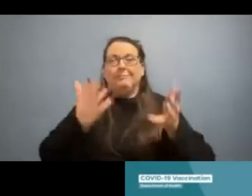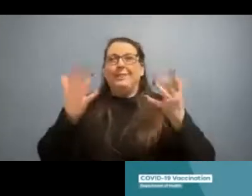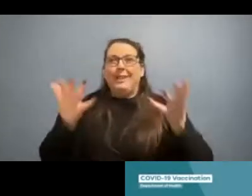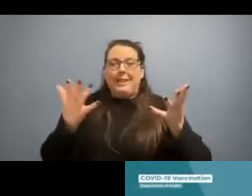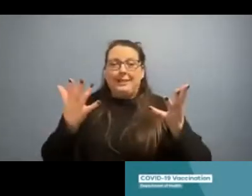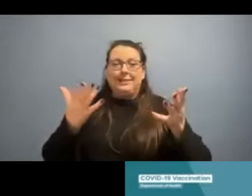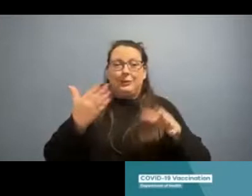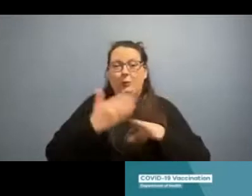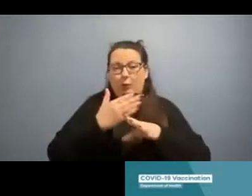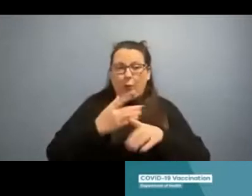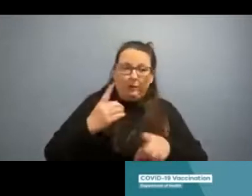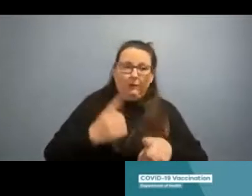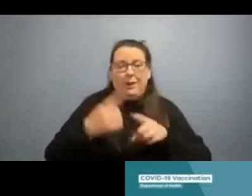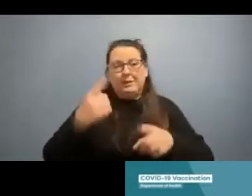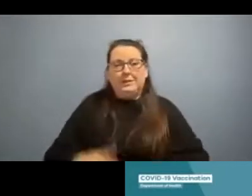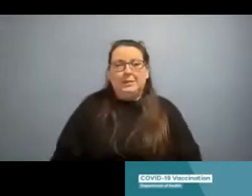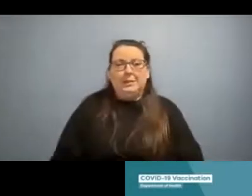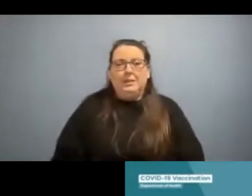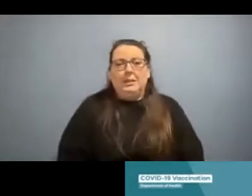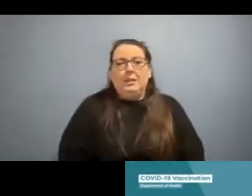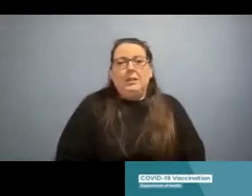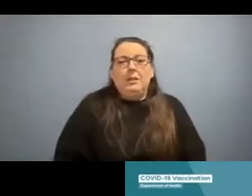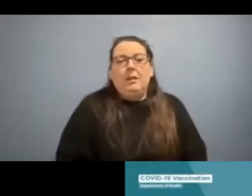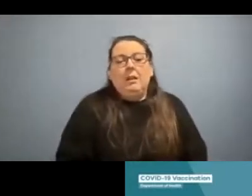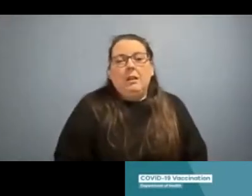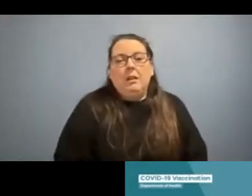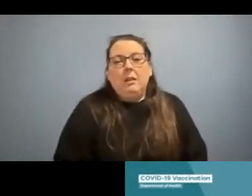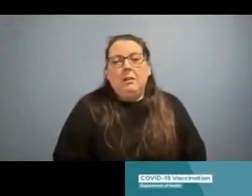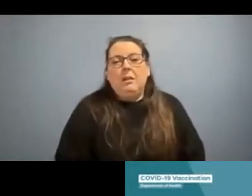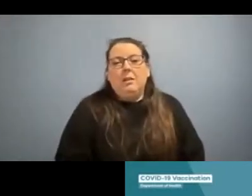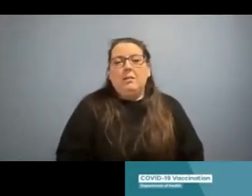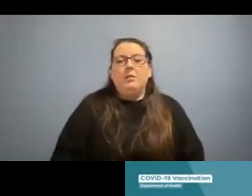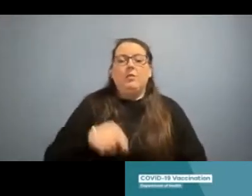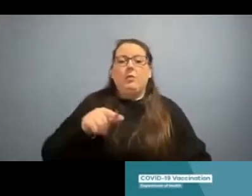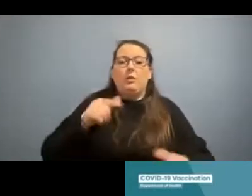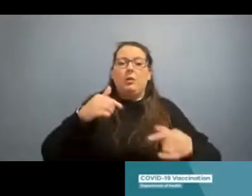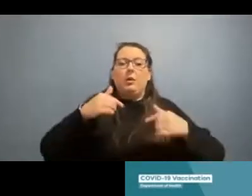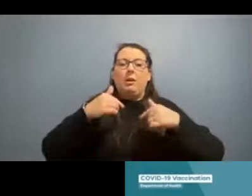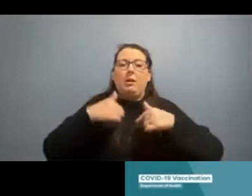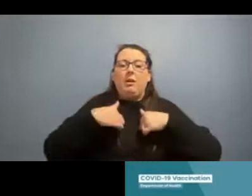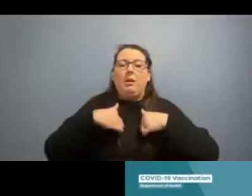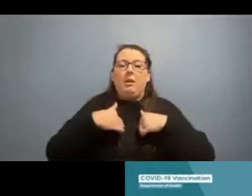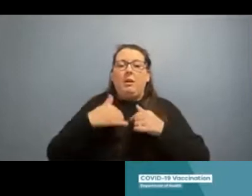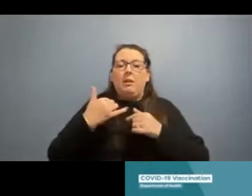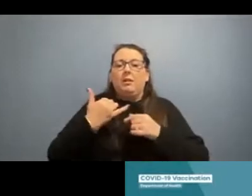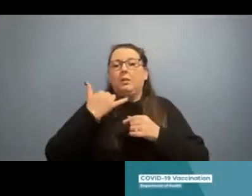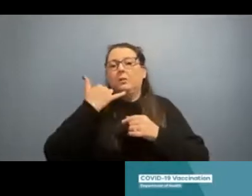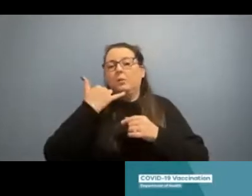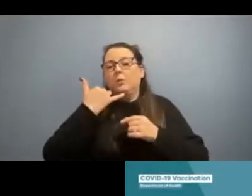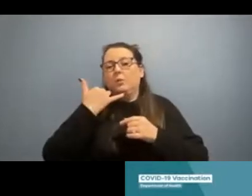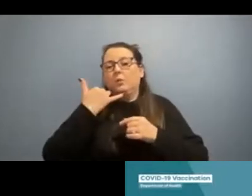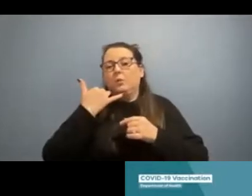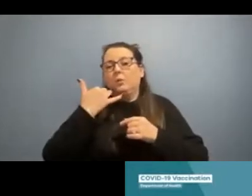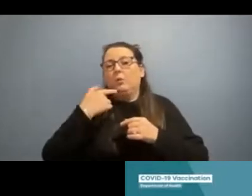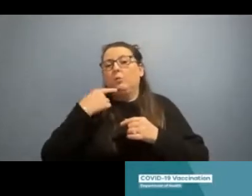make the point that there's not a political point is on the record. It's more than 5 weeks ago, I called for the vaccine rollout to be supercharged. So let's